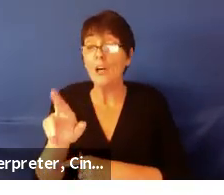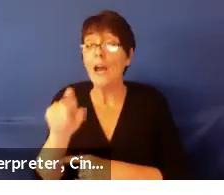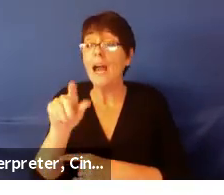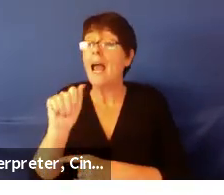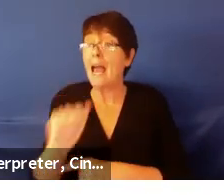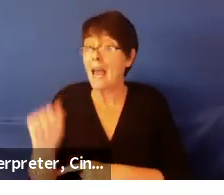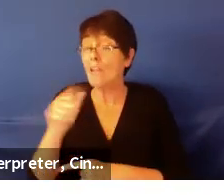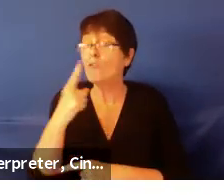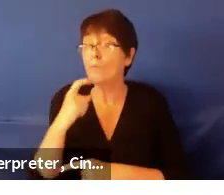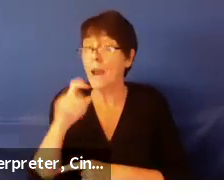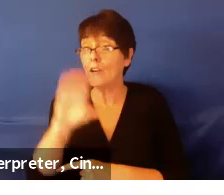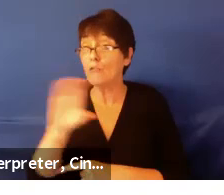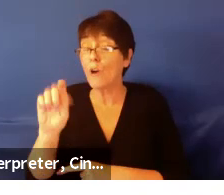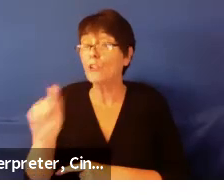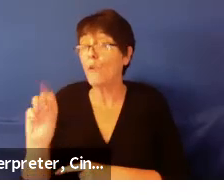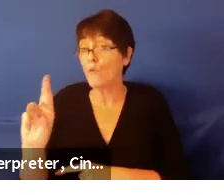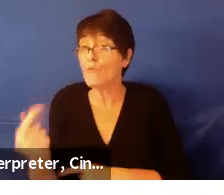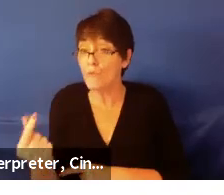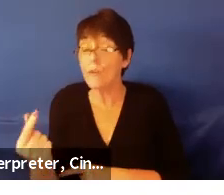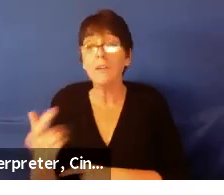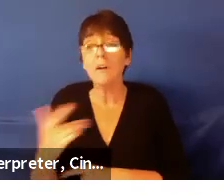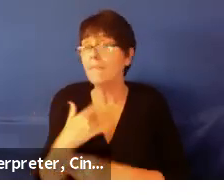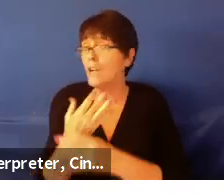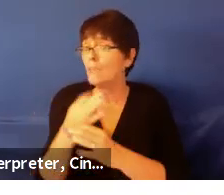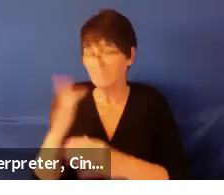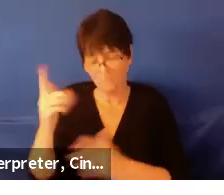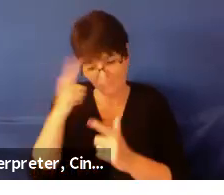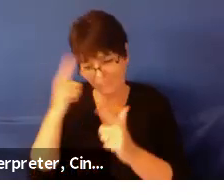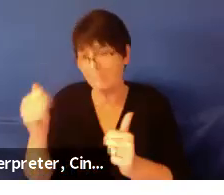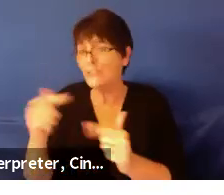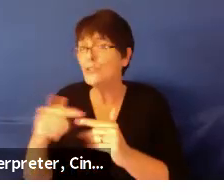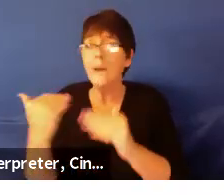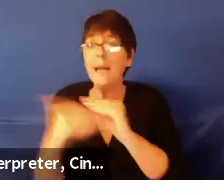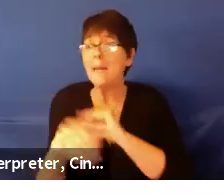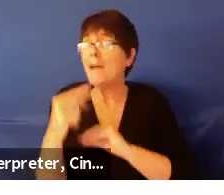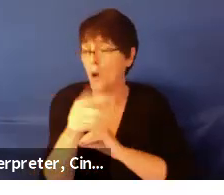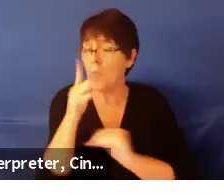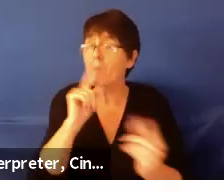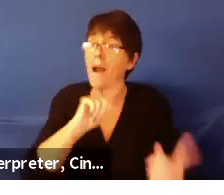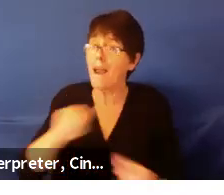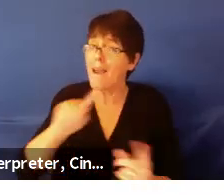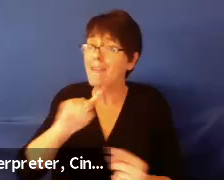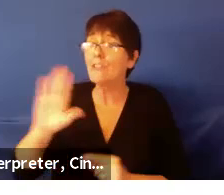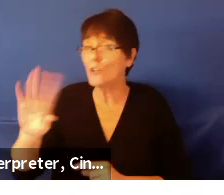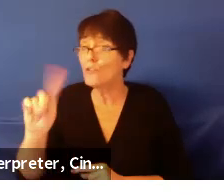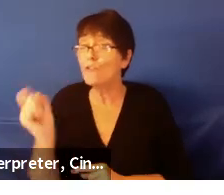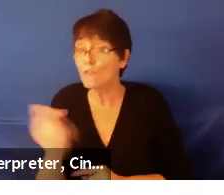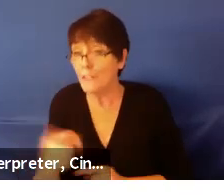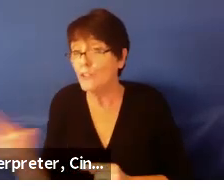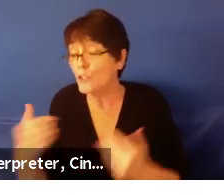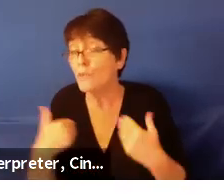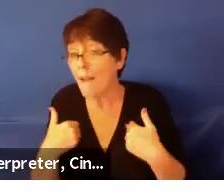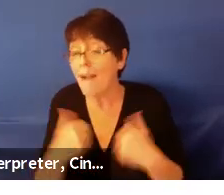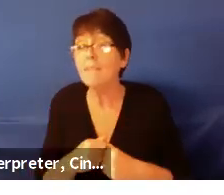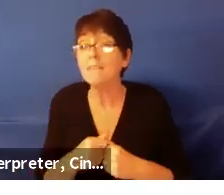mary.casey-lockyer@redcross.org. Feel free to email her and she'll answer those questions and whatever question you might have. I think